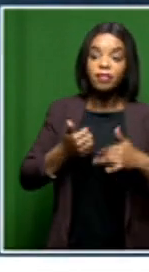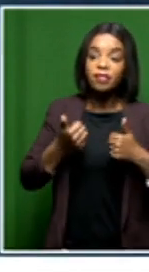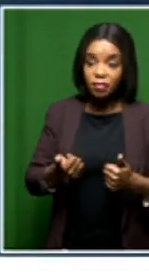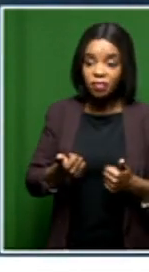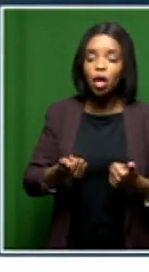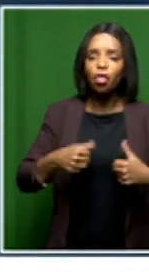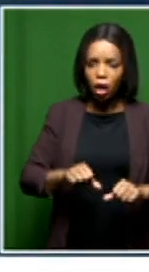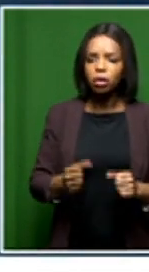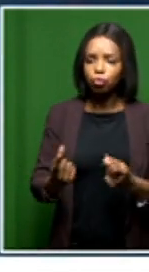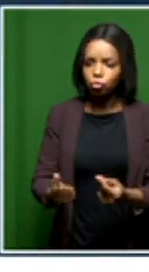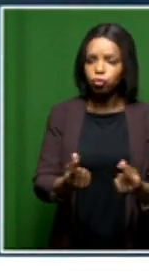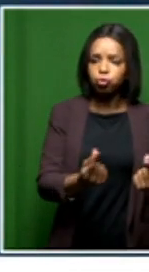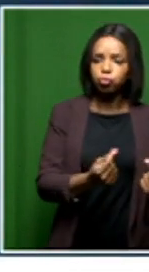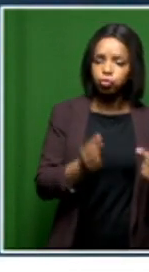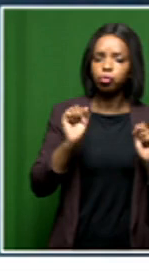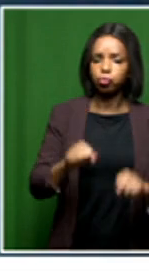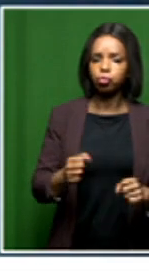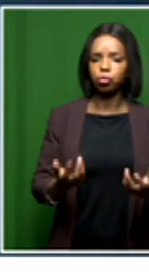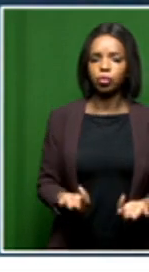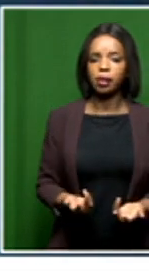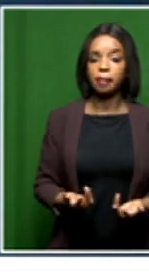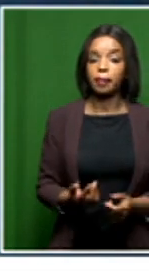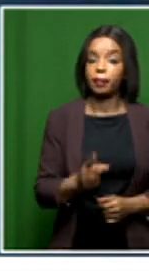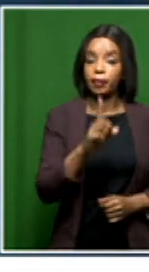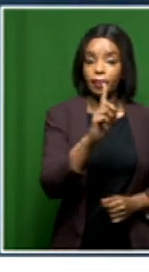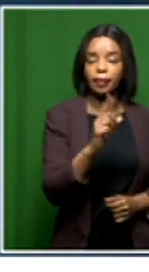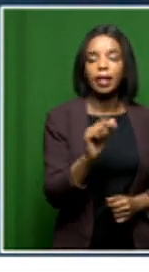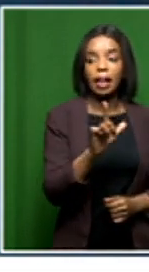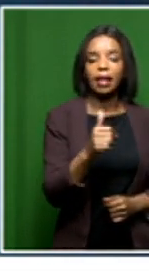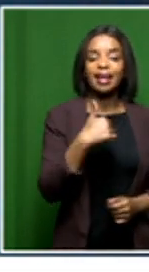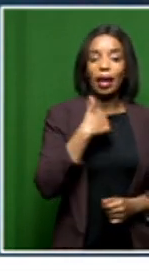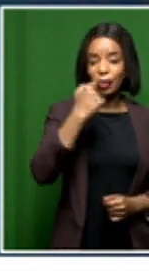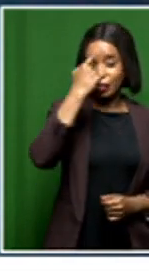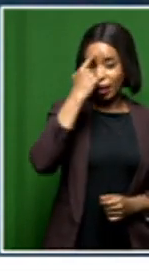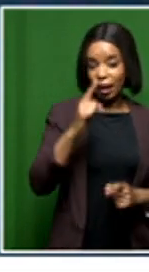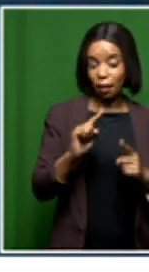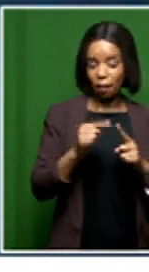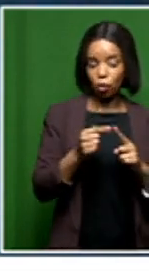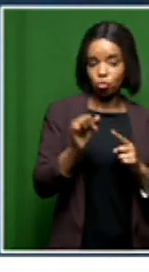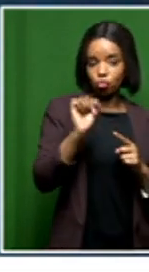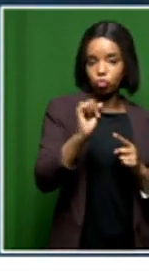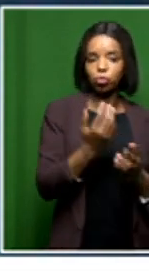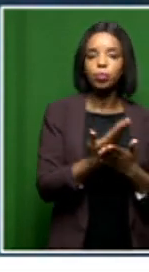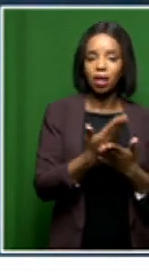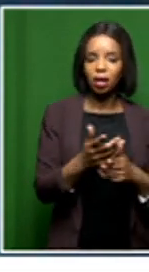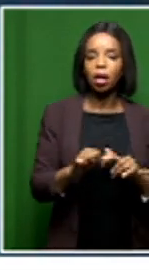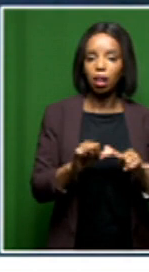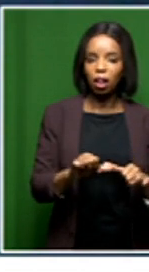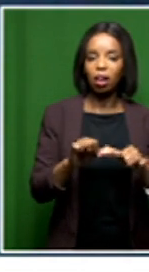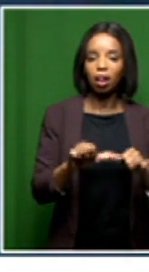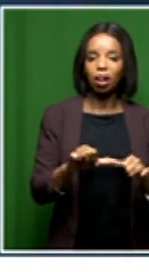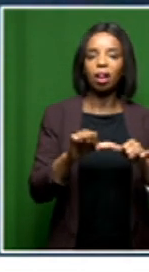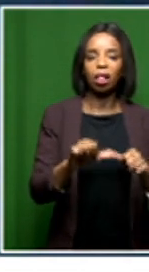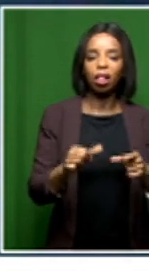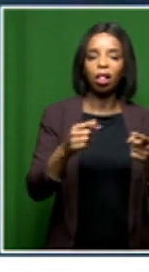I think, Leanne, I think the points that you are raising, they need to continue to debate about them, but we should not take our